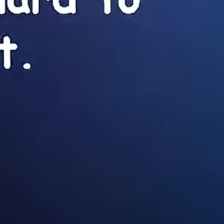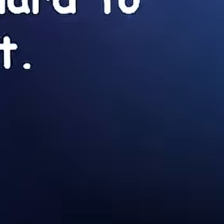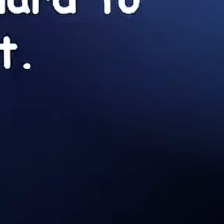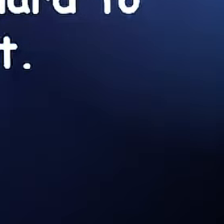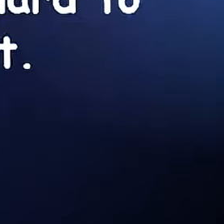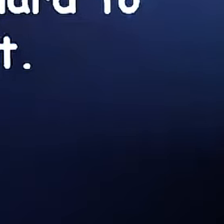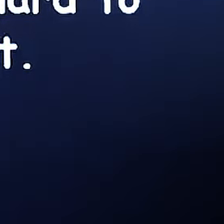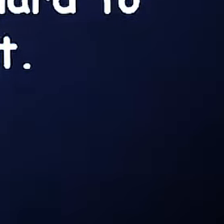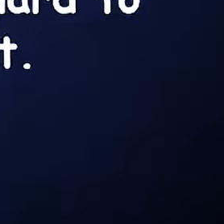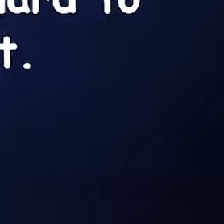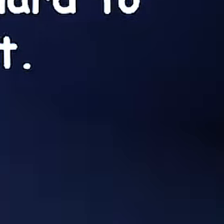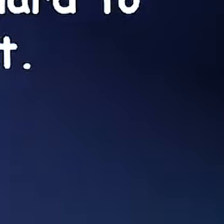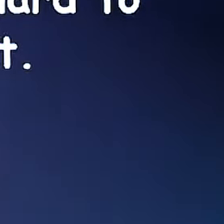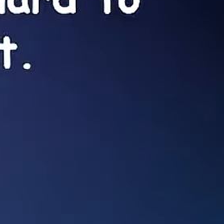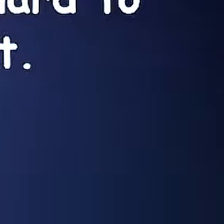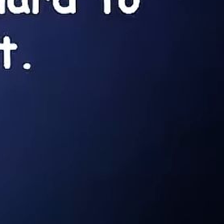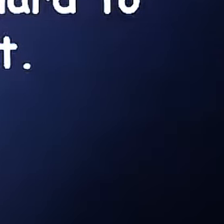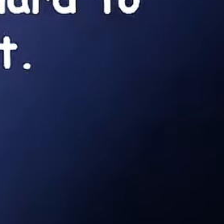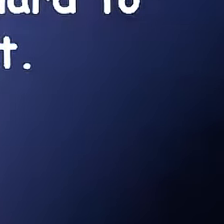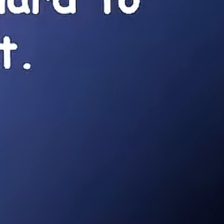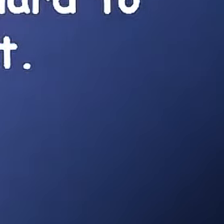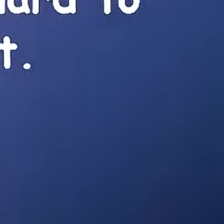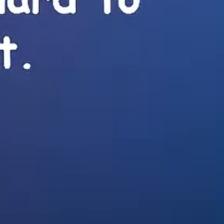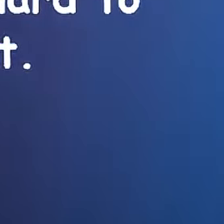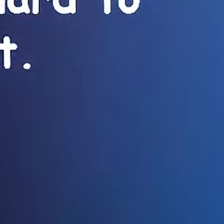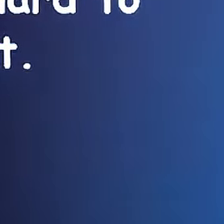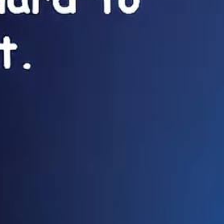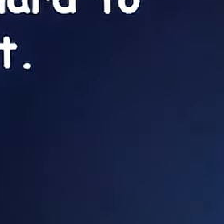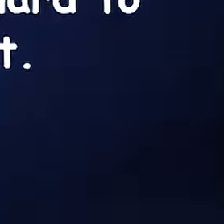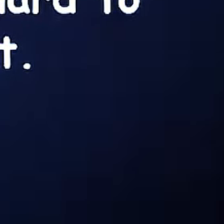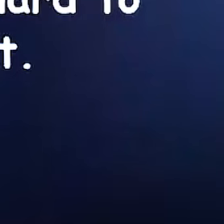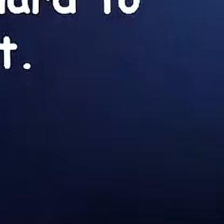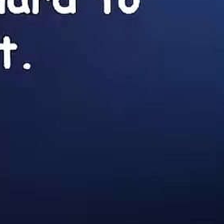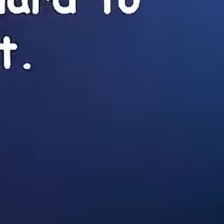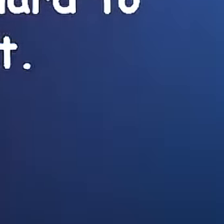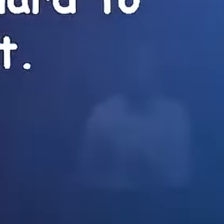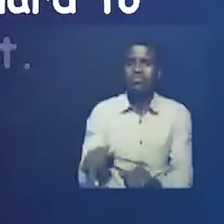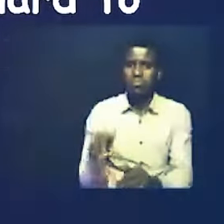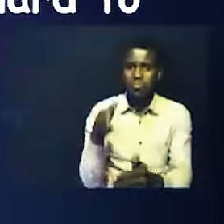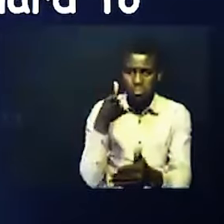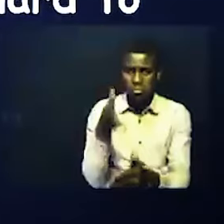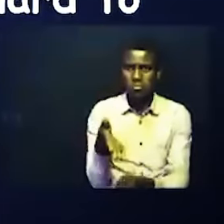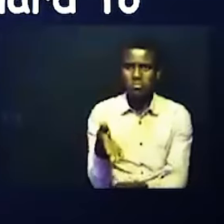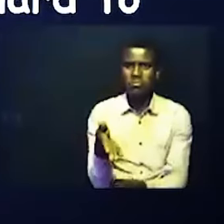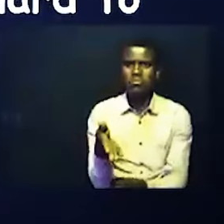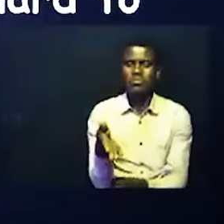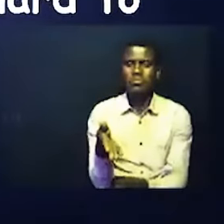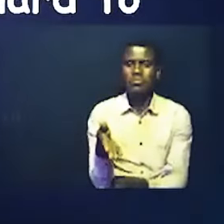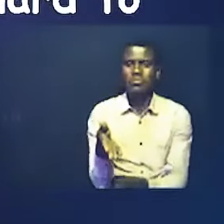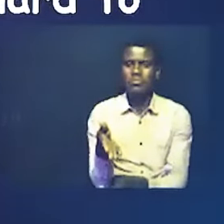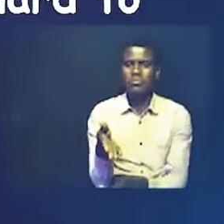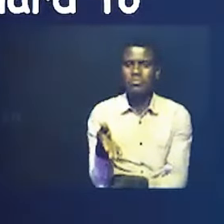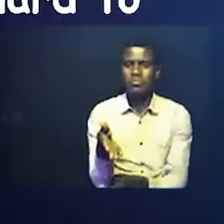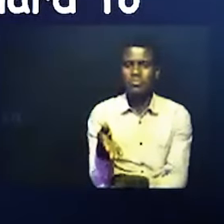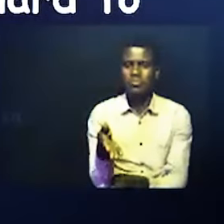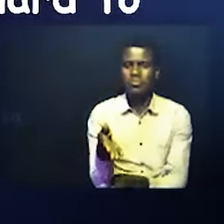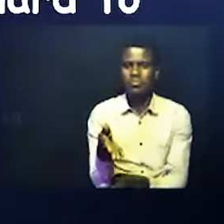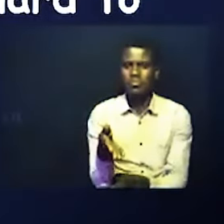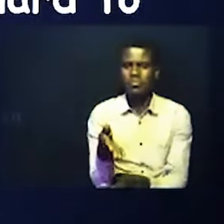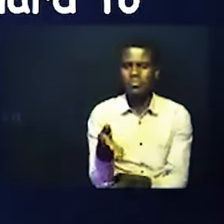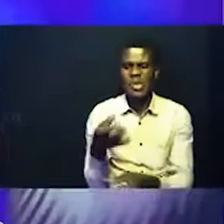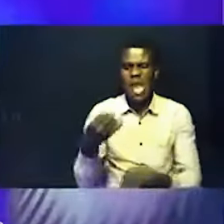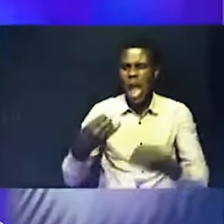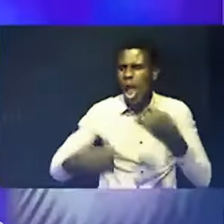spirit so this is the world that we live in that have described see there are